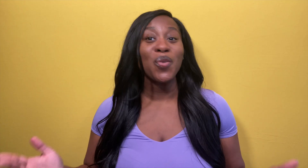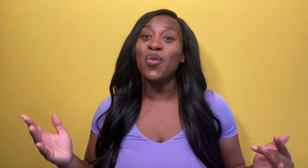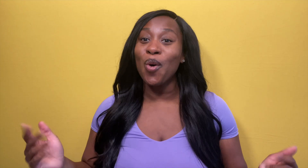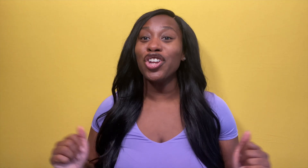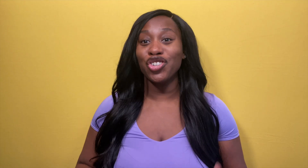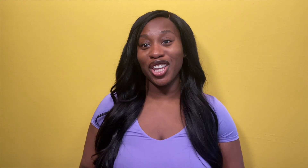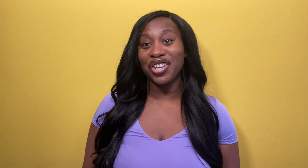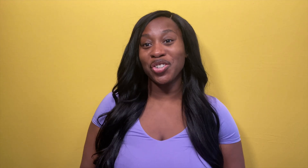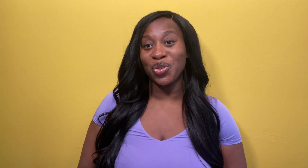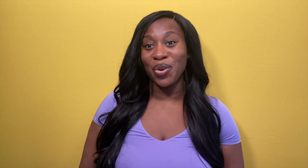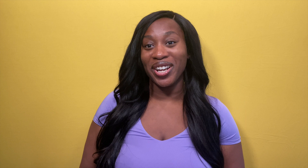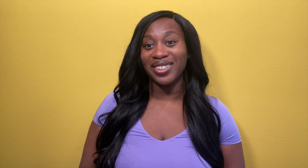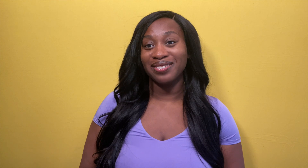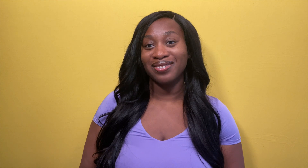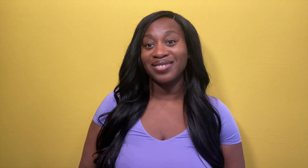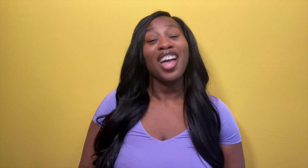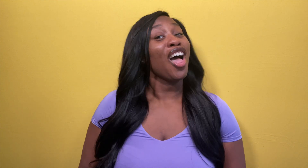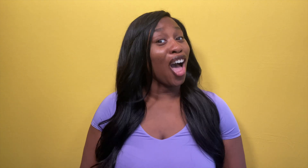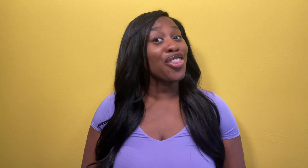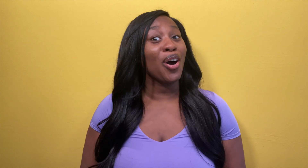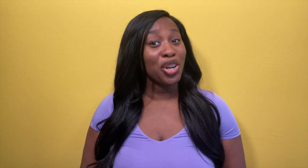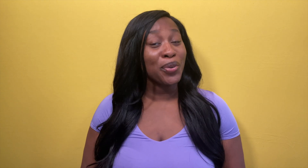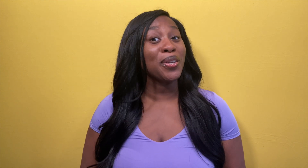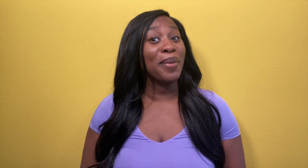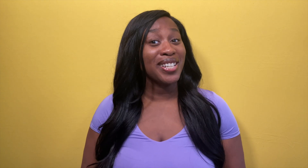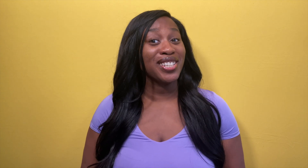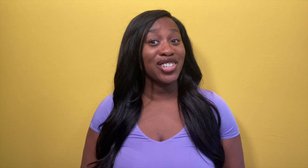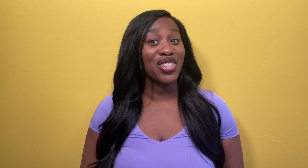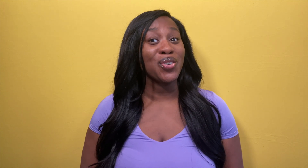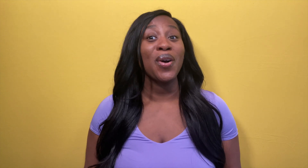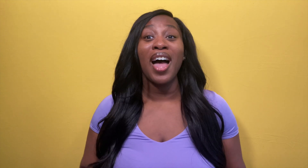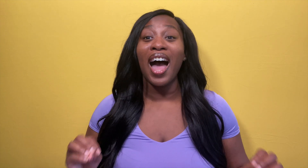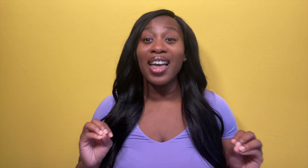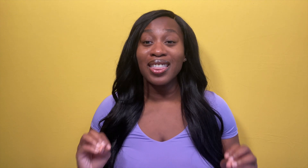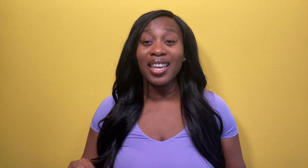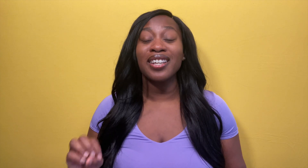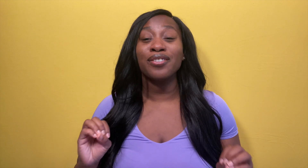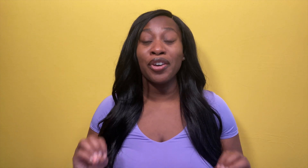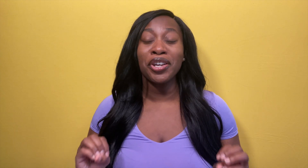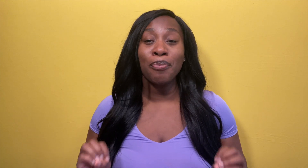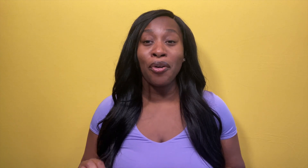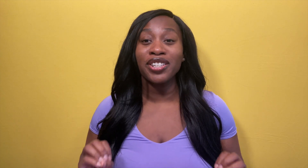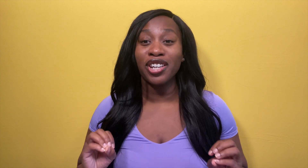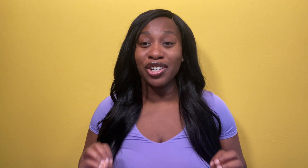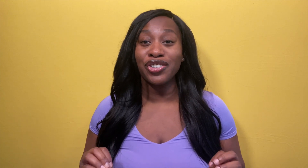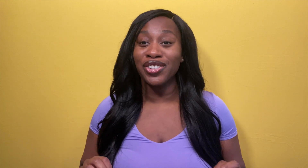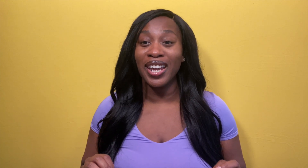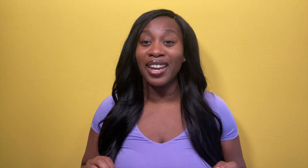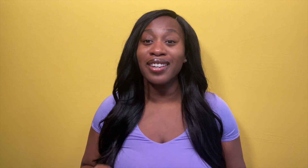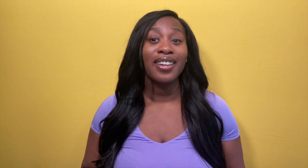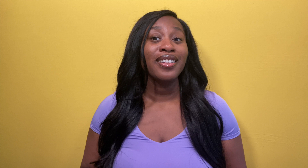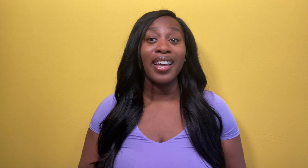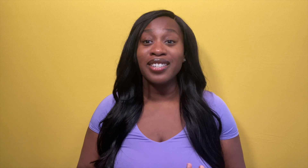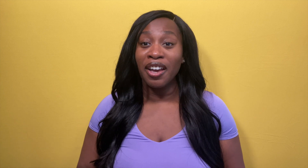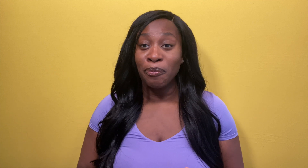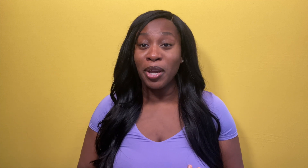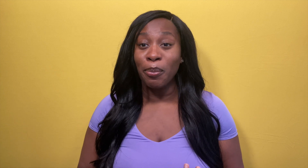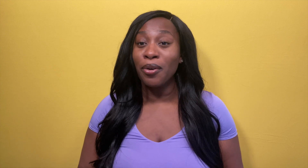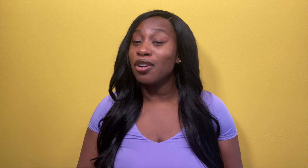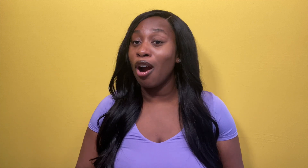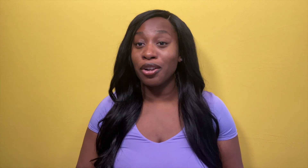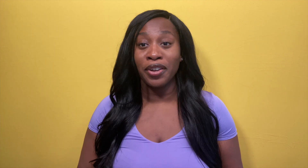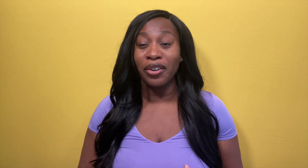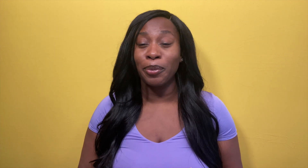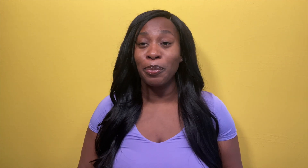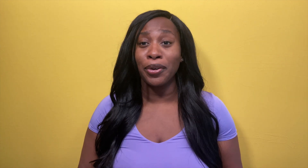So, what did you think of the story? I thought it was amazing too. I think it's very important to understand that deaf